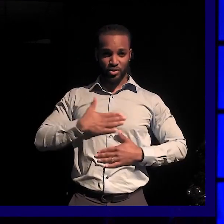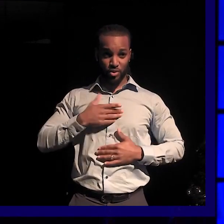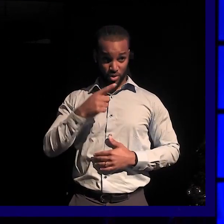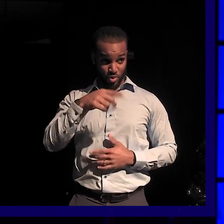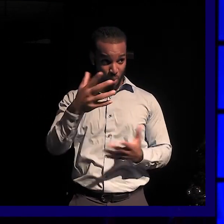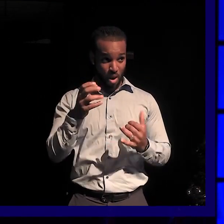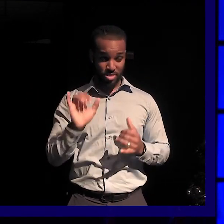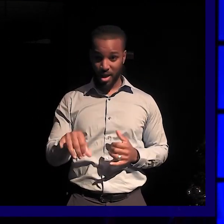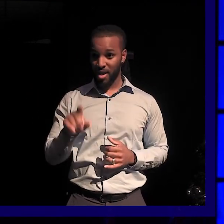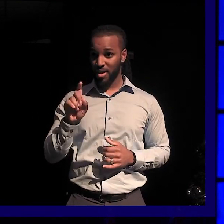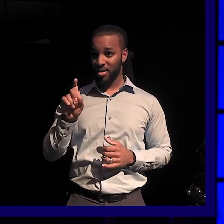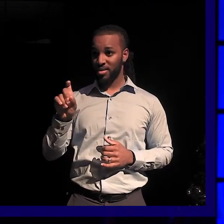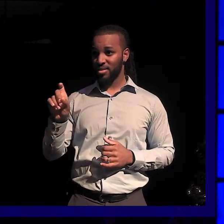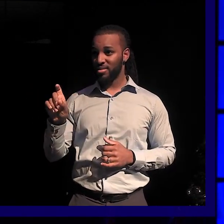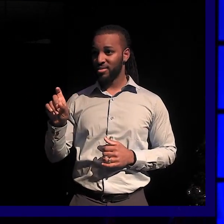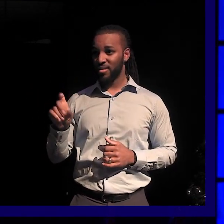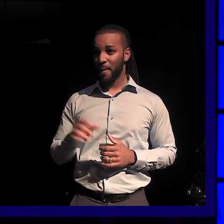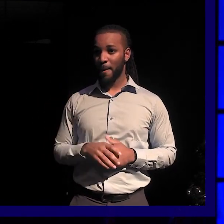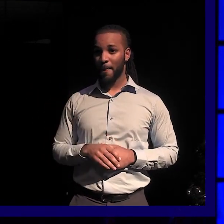today?